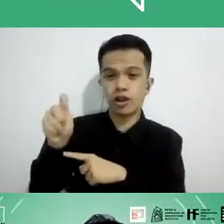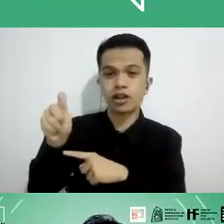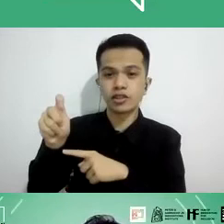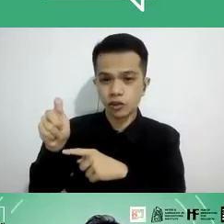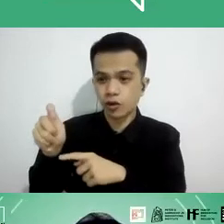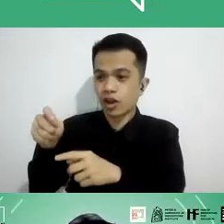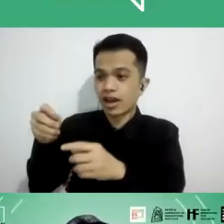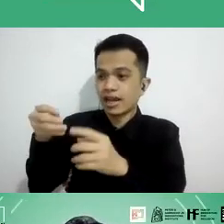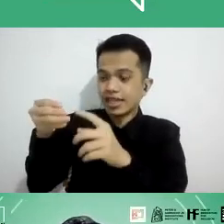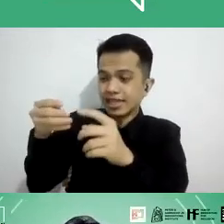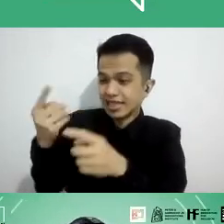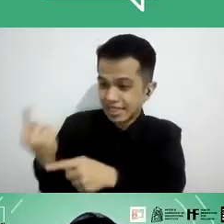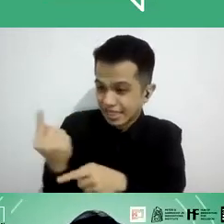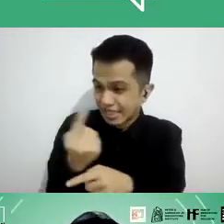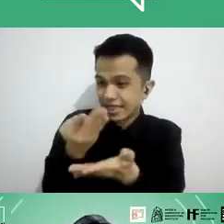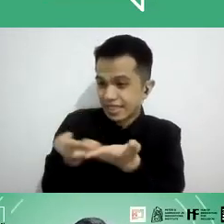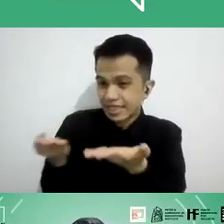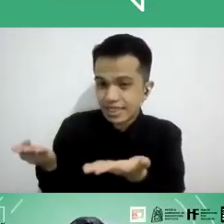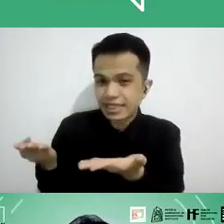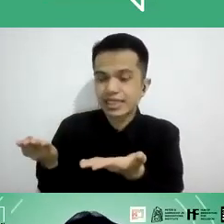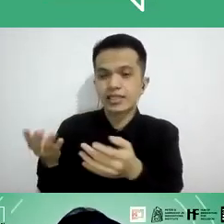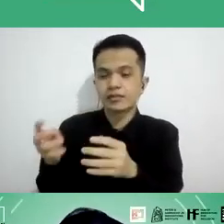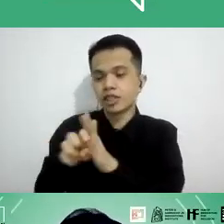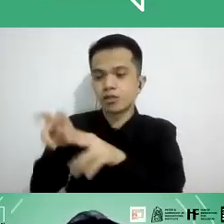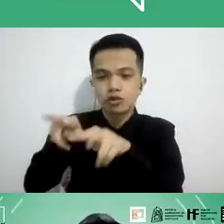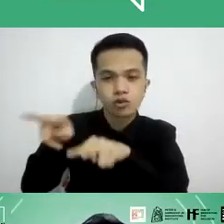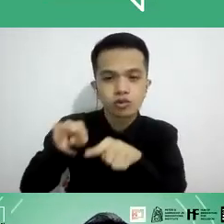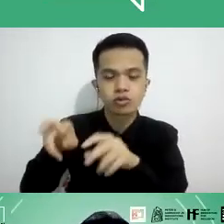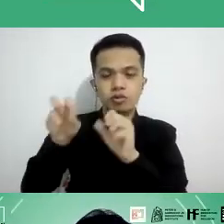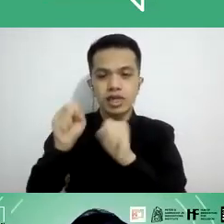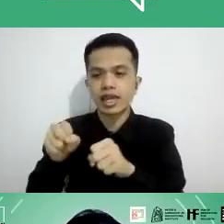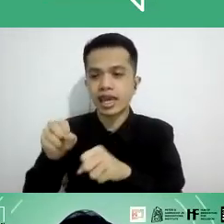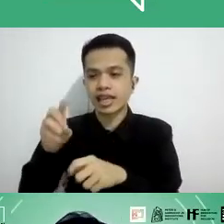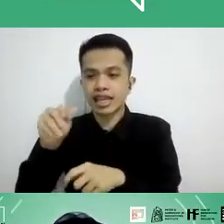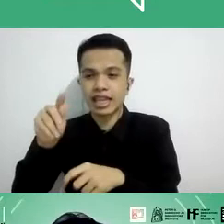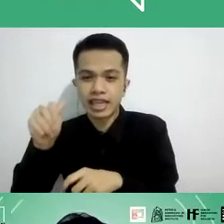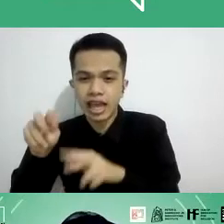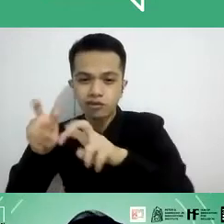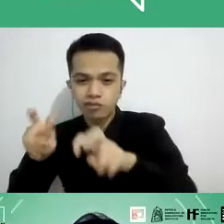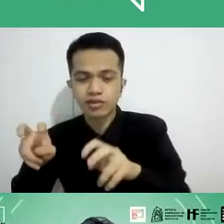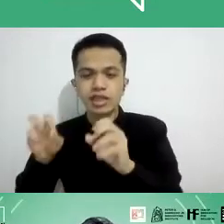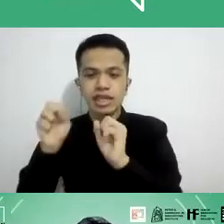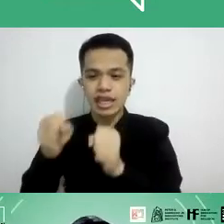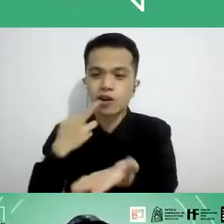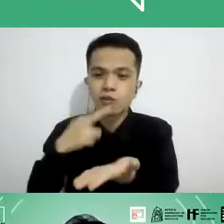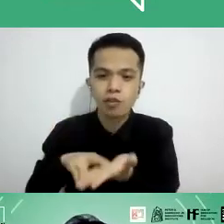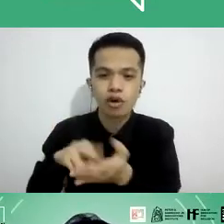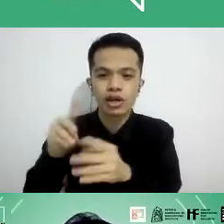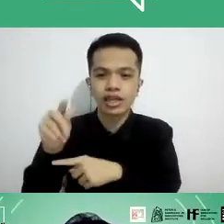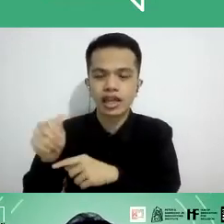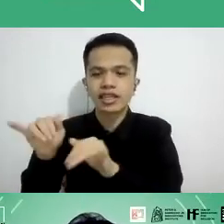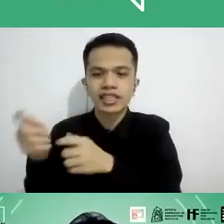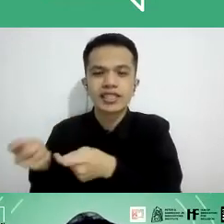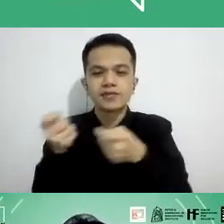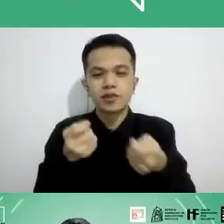smart object, that it's self-monitoring, that it analyzes data, that it reports the data, and you transform it not just to